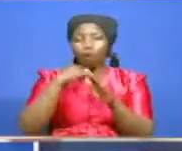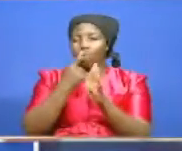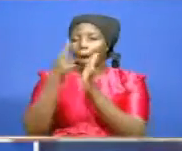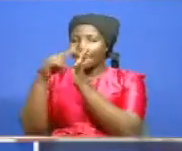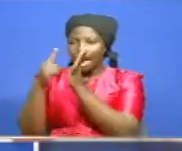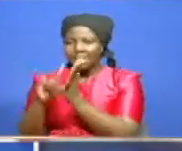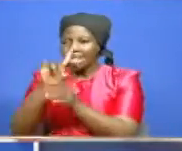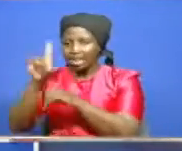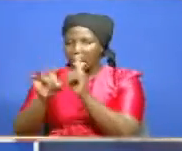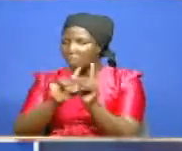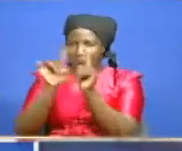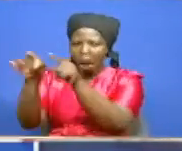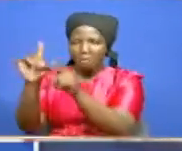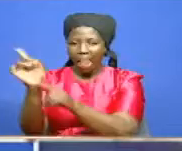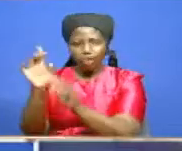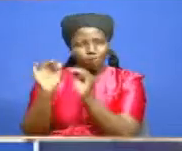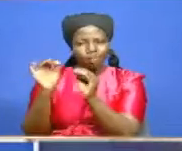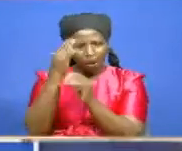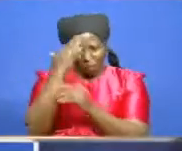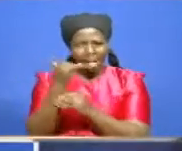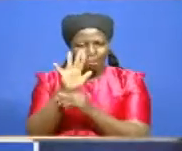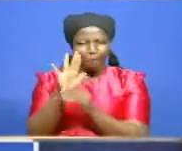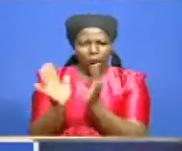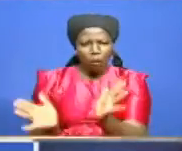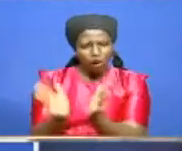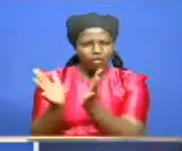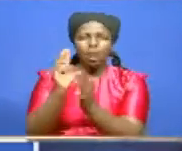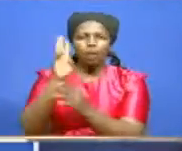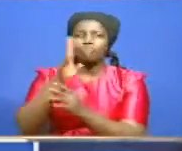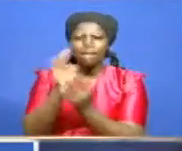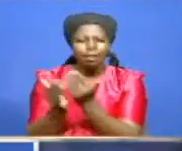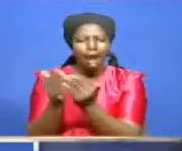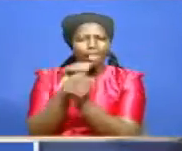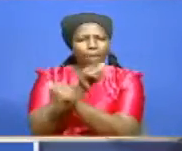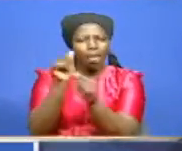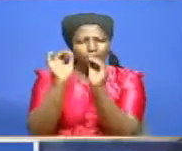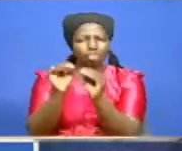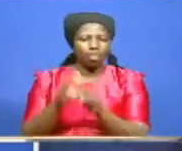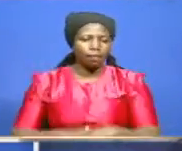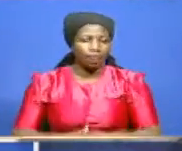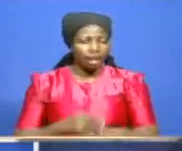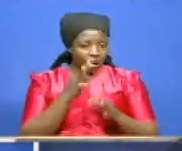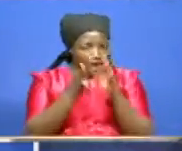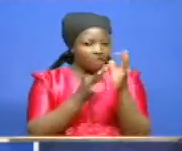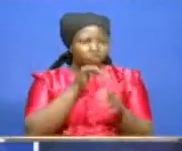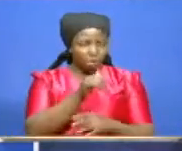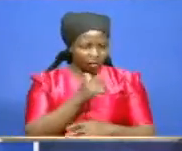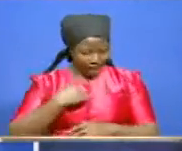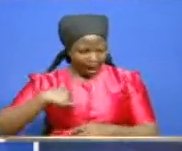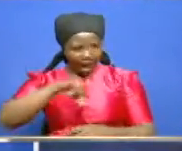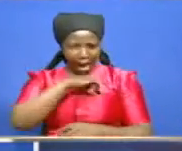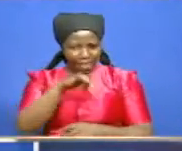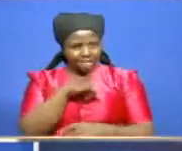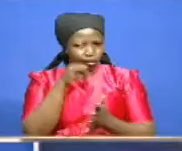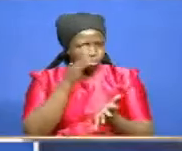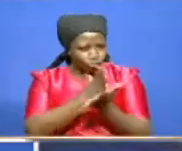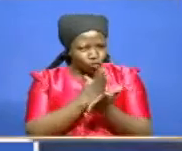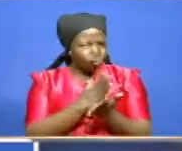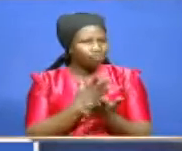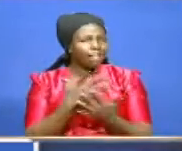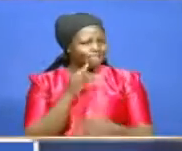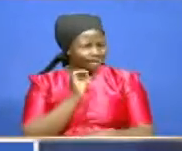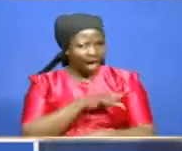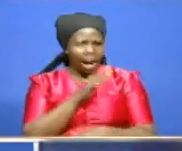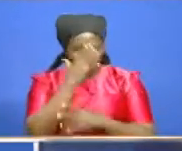wasifika Nairobi kwa sababu masilahi yao hayatakuwa yanaangaliwa. If not, we are afraid that very